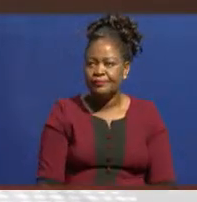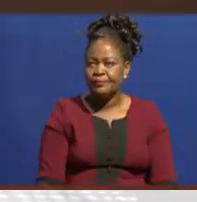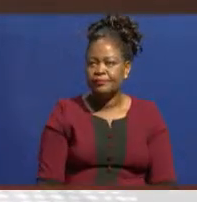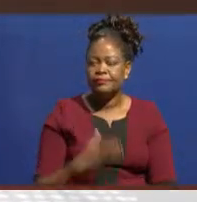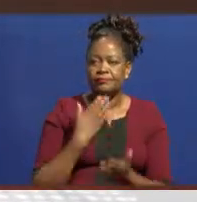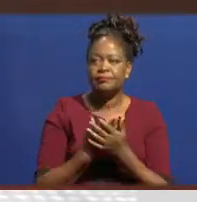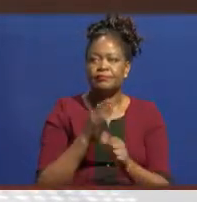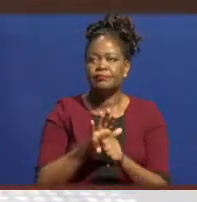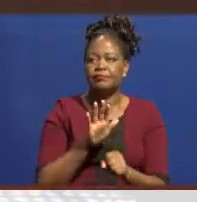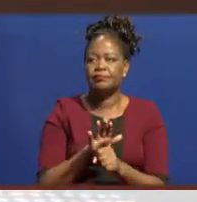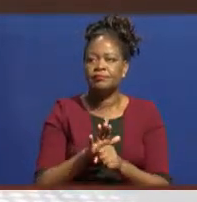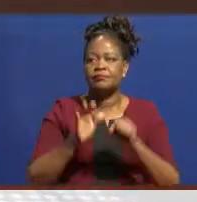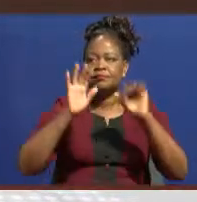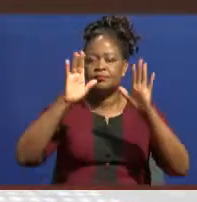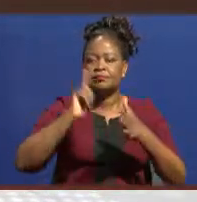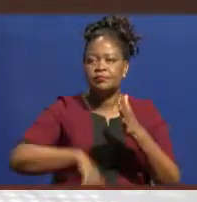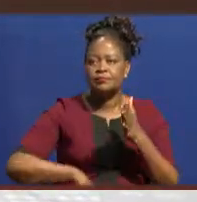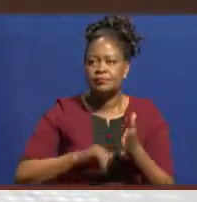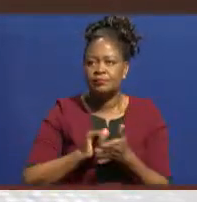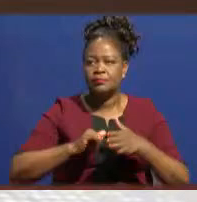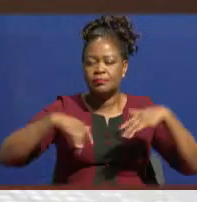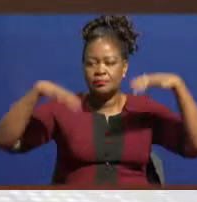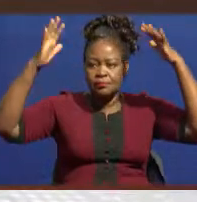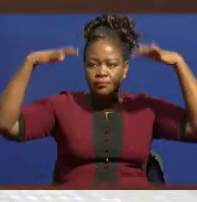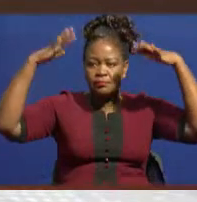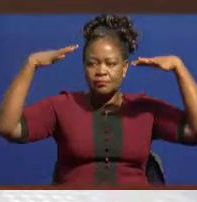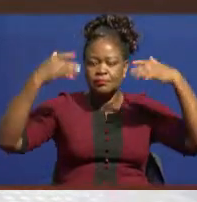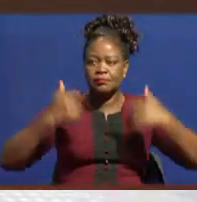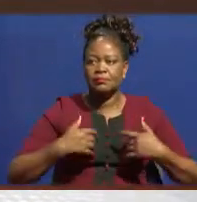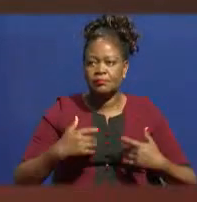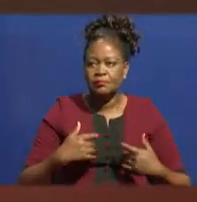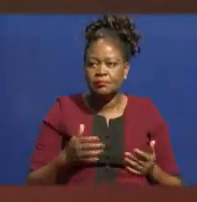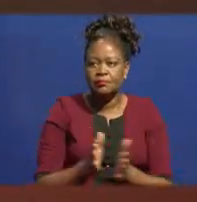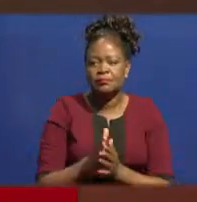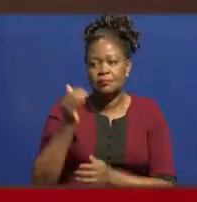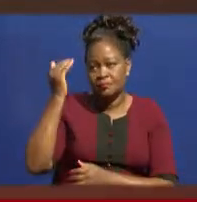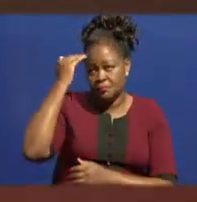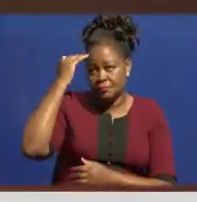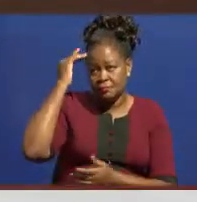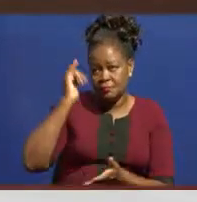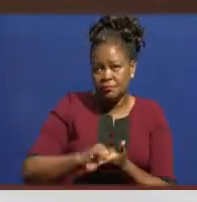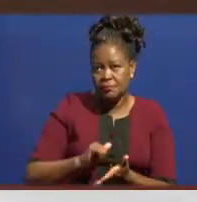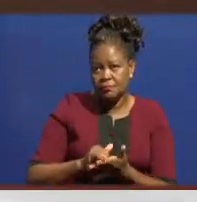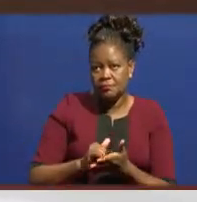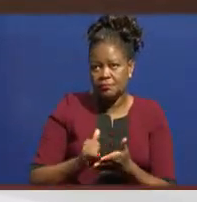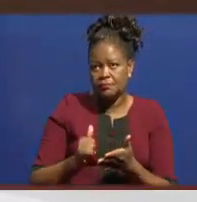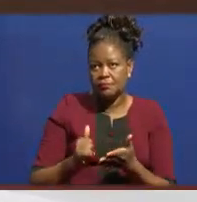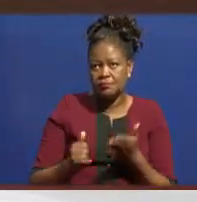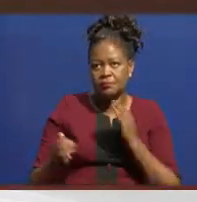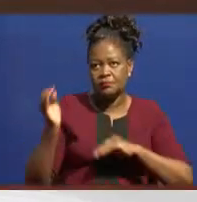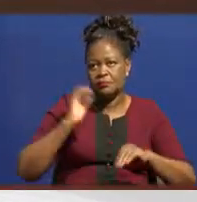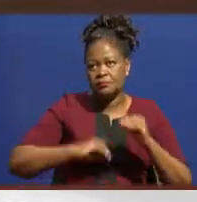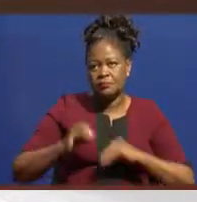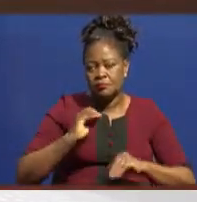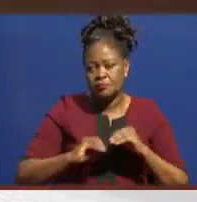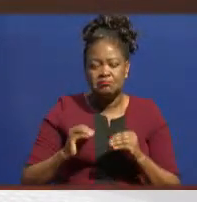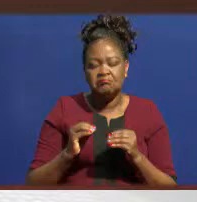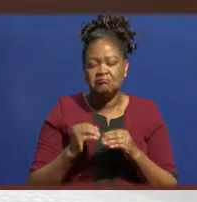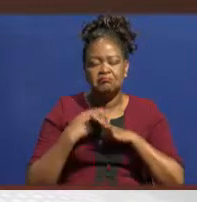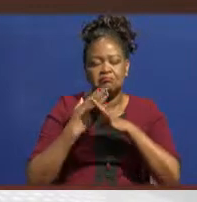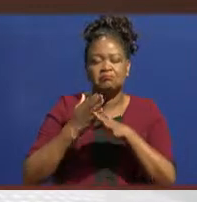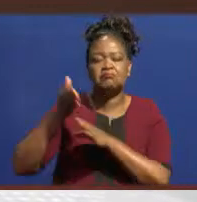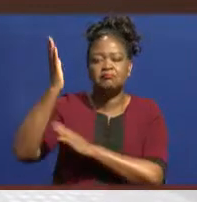I think what is very important is that rains have come. And you know, there's no corruption between God